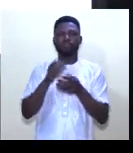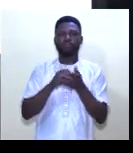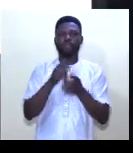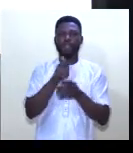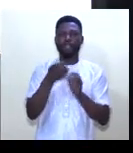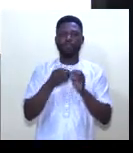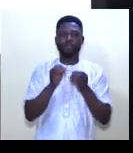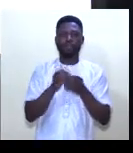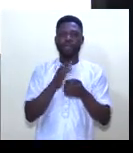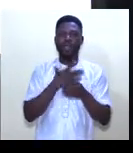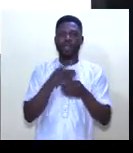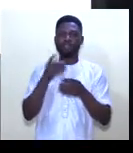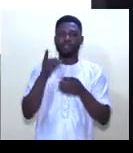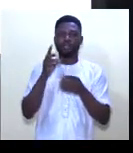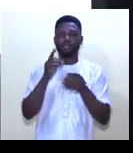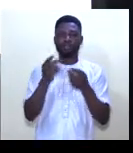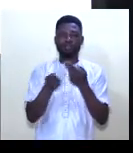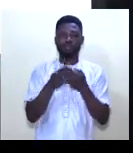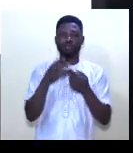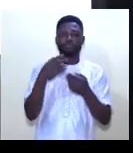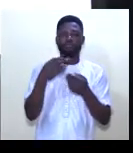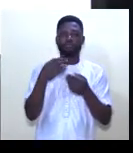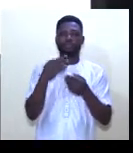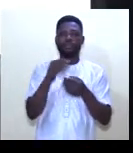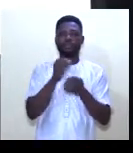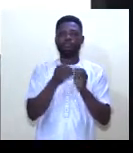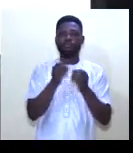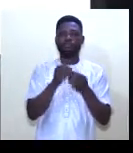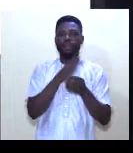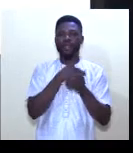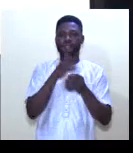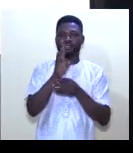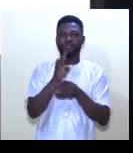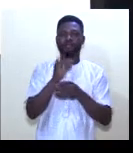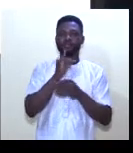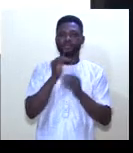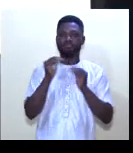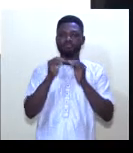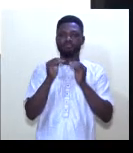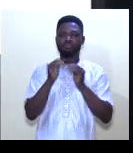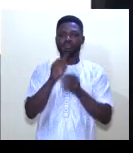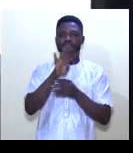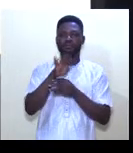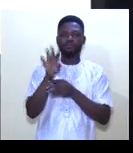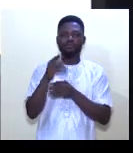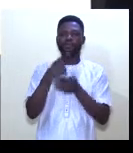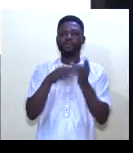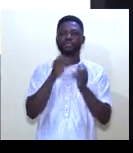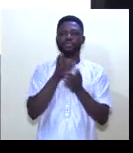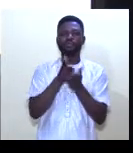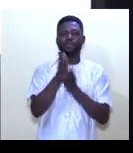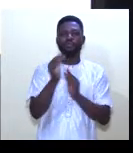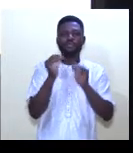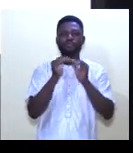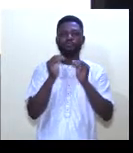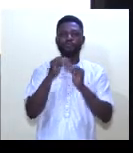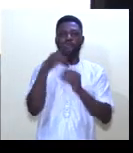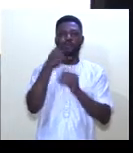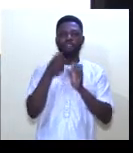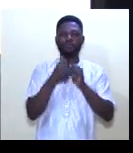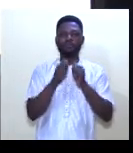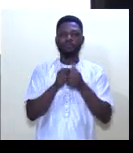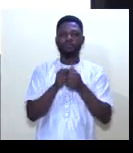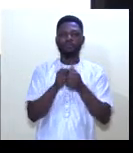The product of a number and 7 is 18 less than 144. What is the correct